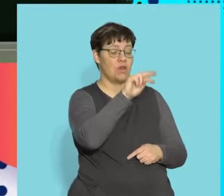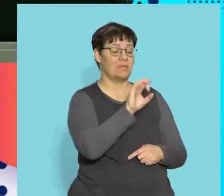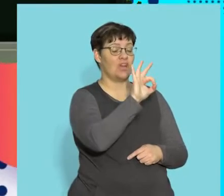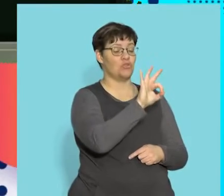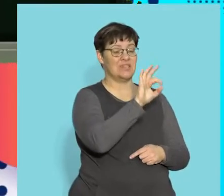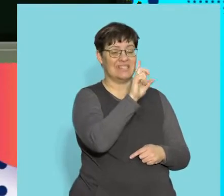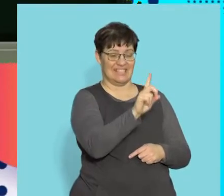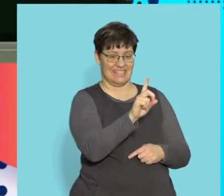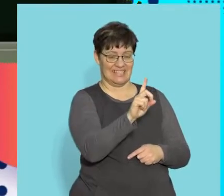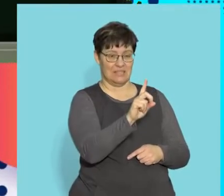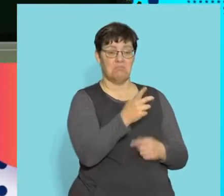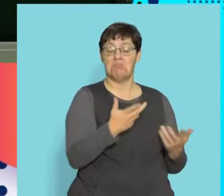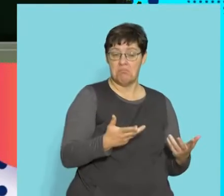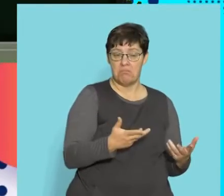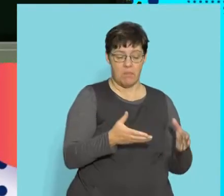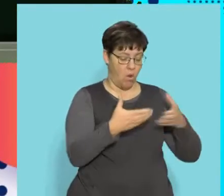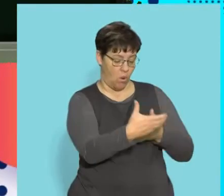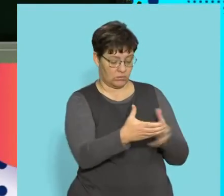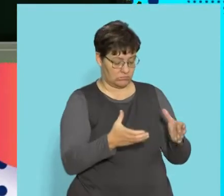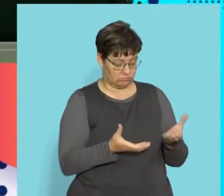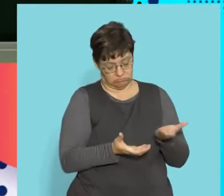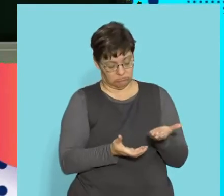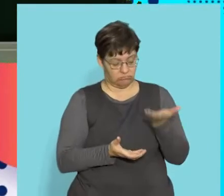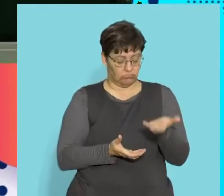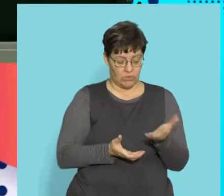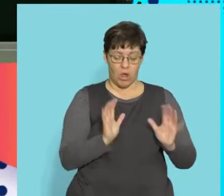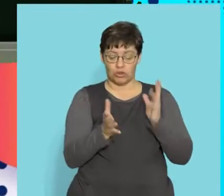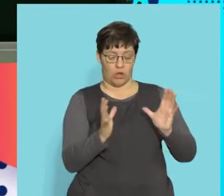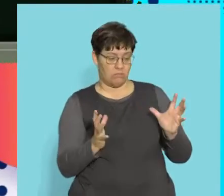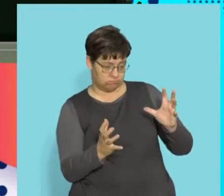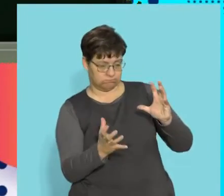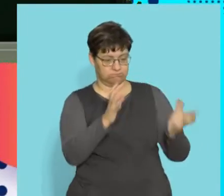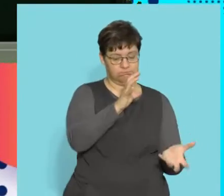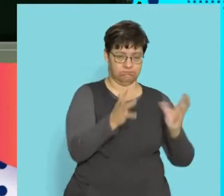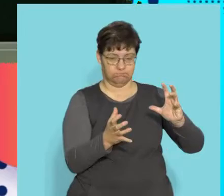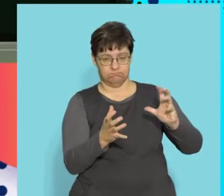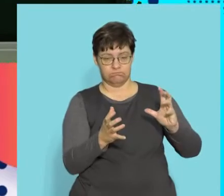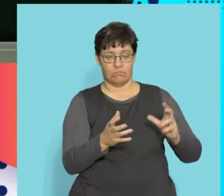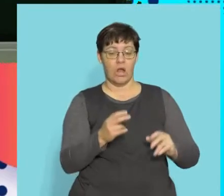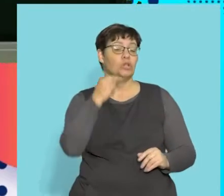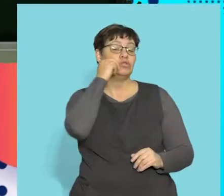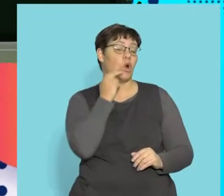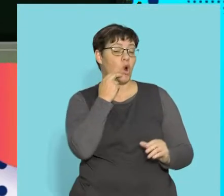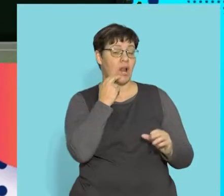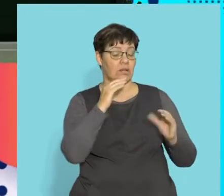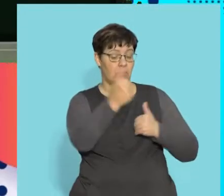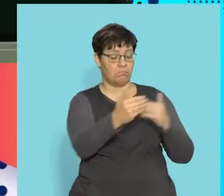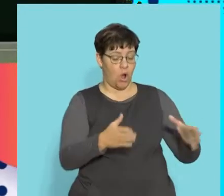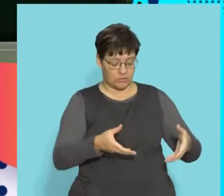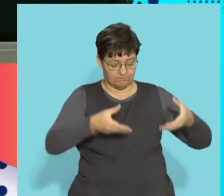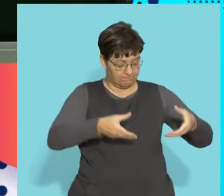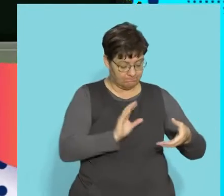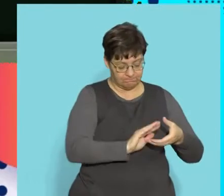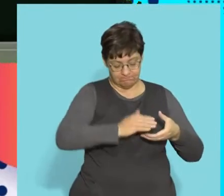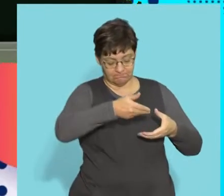shape. So it's something that I could possibly hold. So you could hold a soccer ball. You can hold a box of chocolates. So